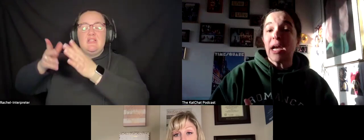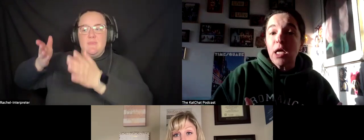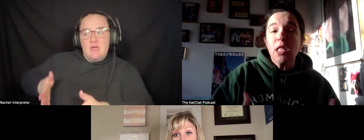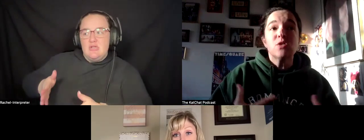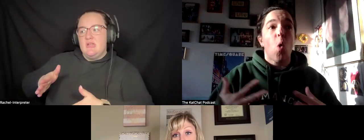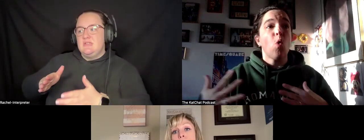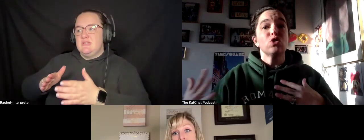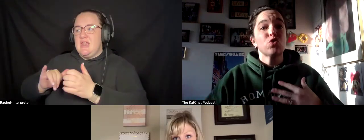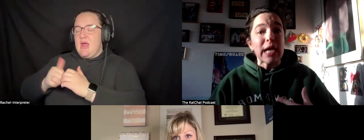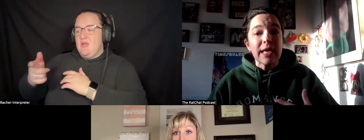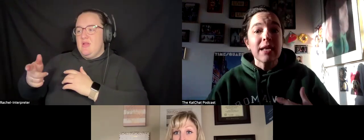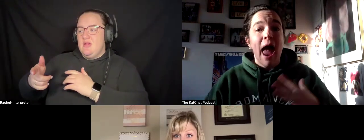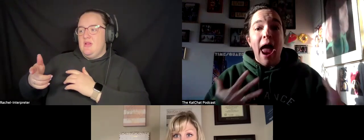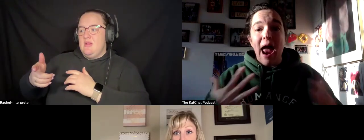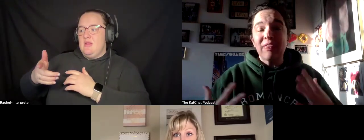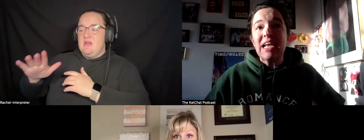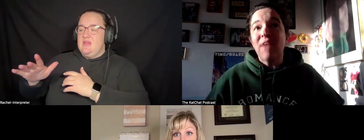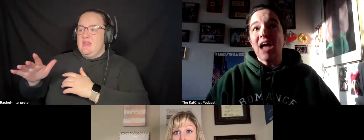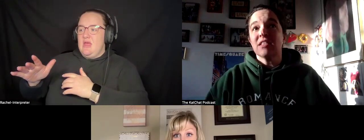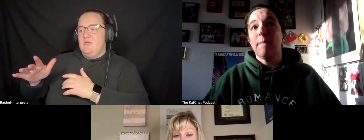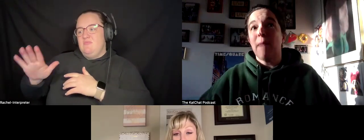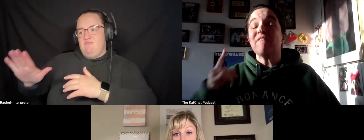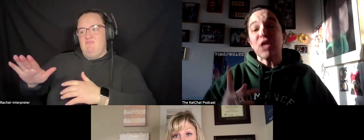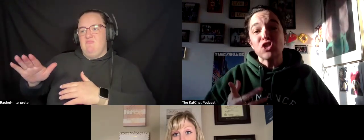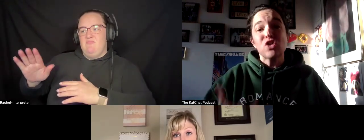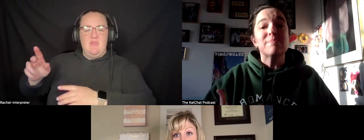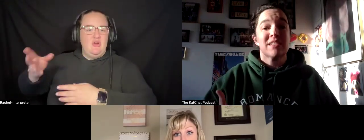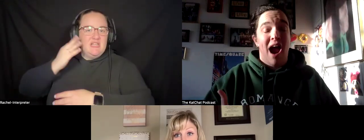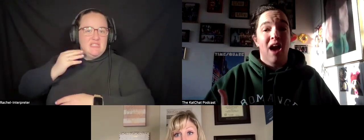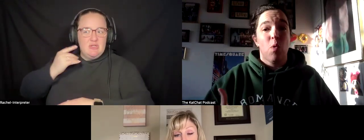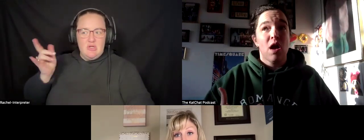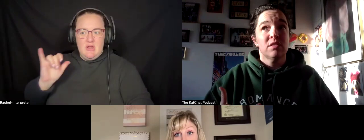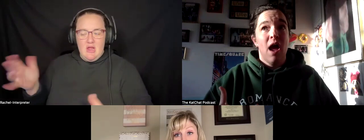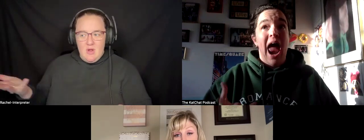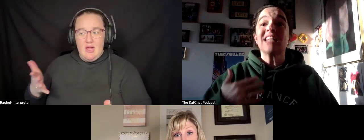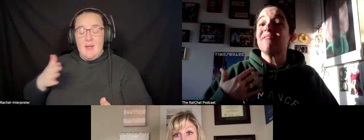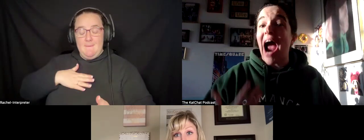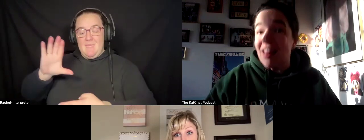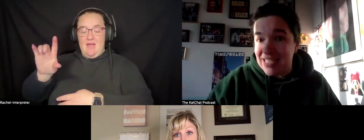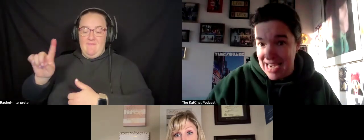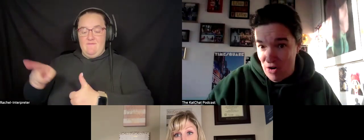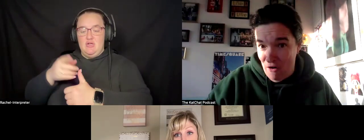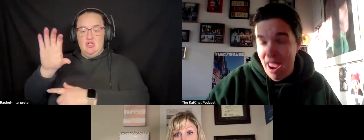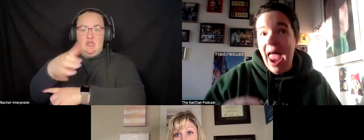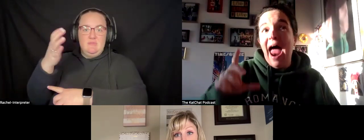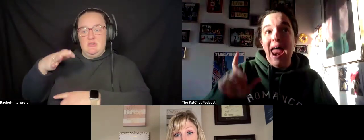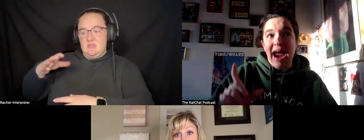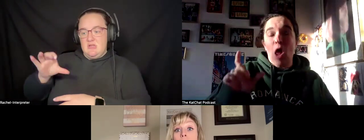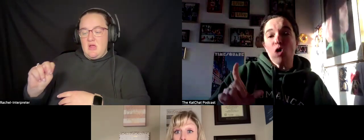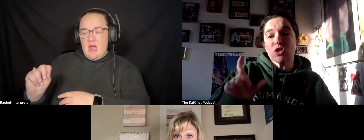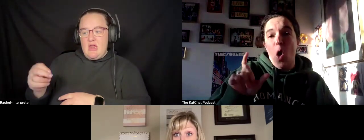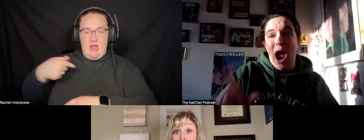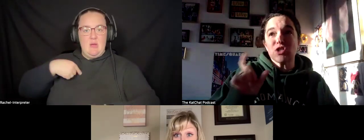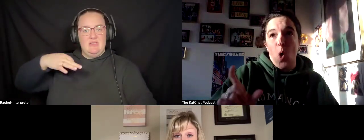were handled or treated at the event. I mean, my first Christmas Con was at the volunteer.